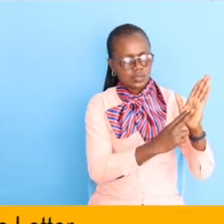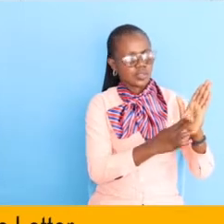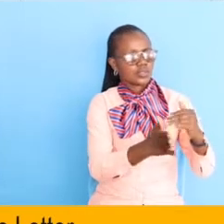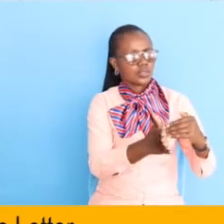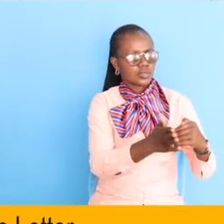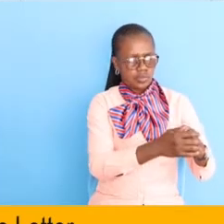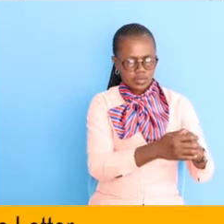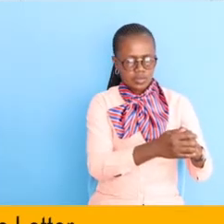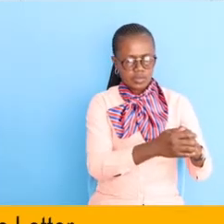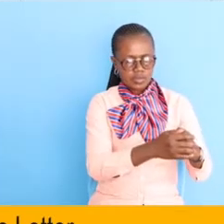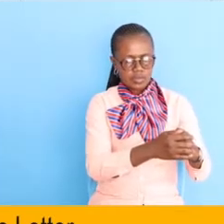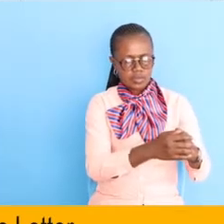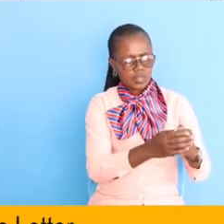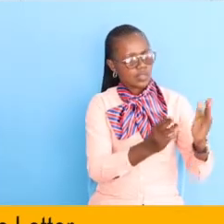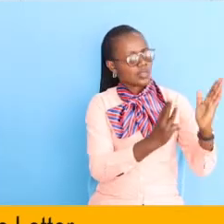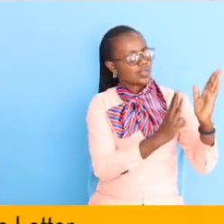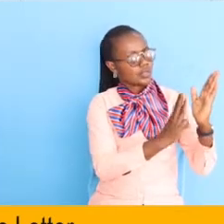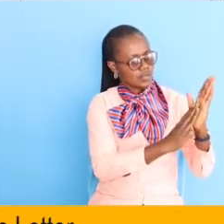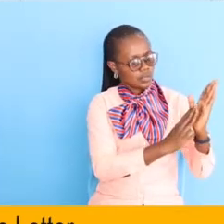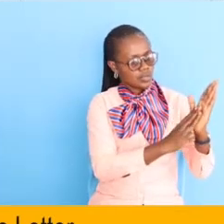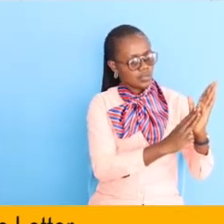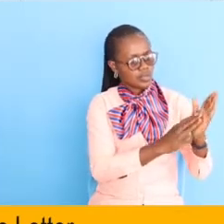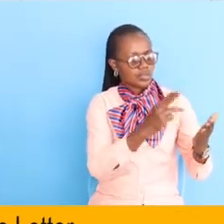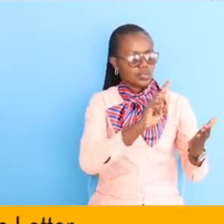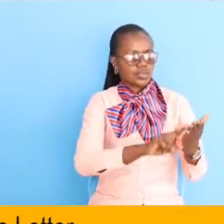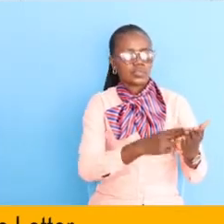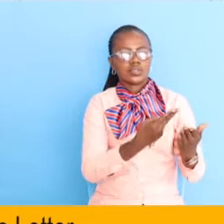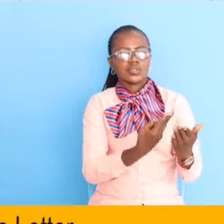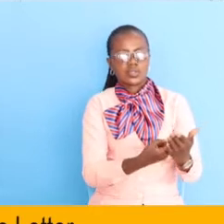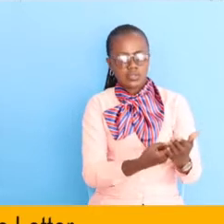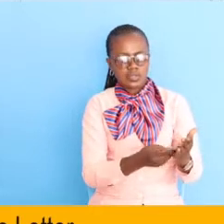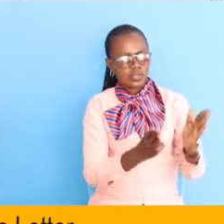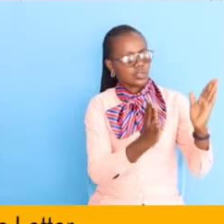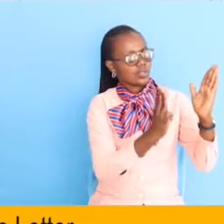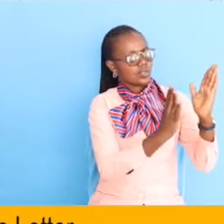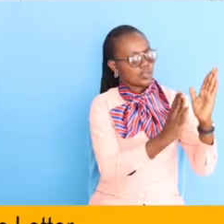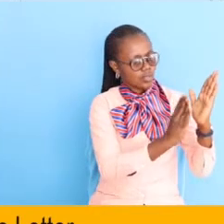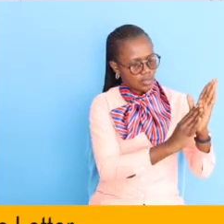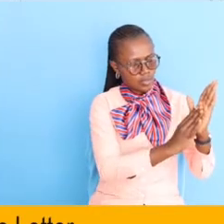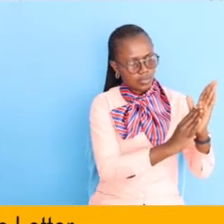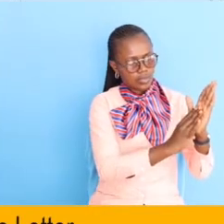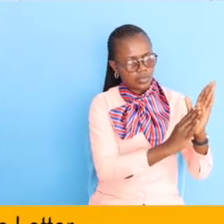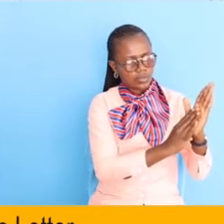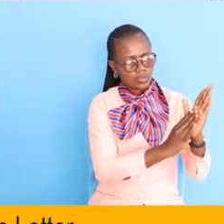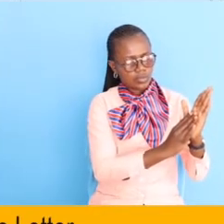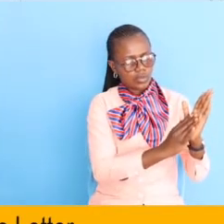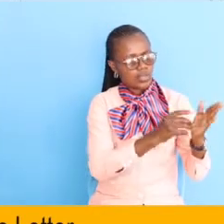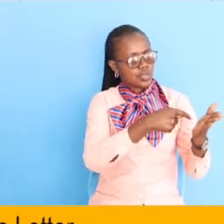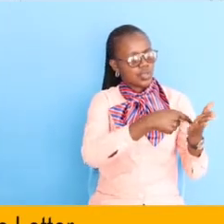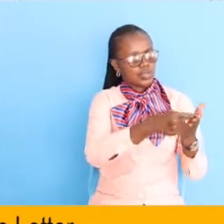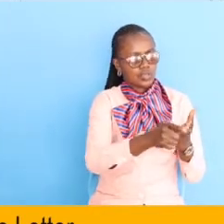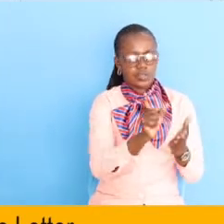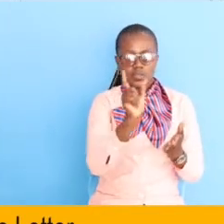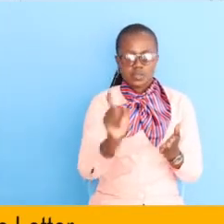complementary clause. Number 8 is the signature part. And the last box, number 9, stands for